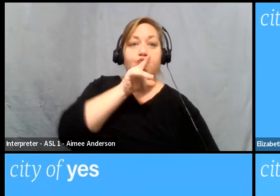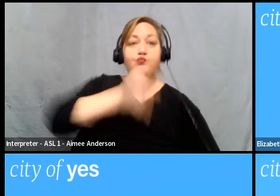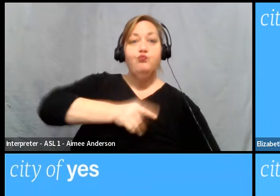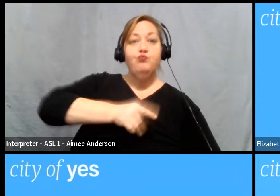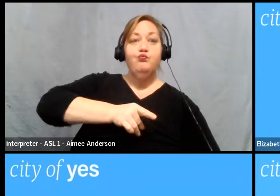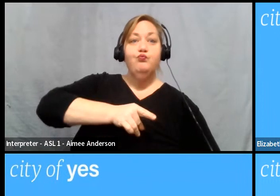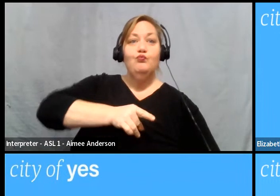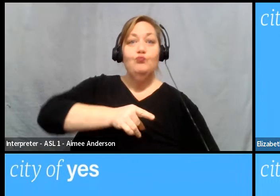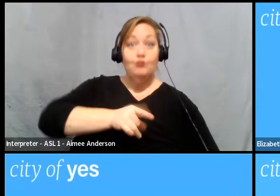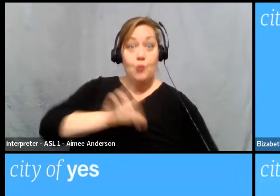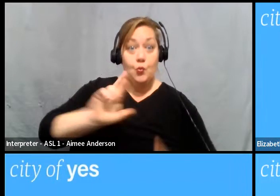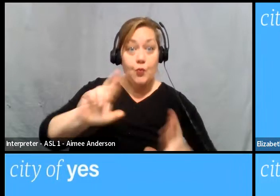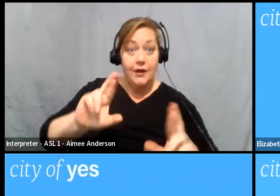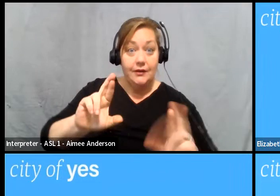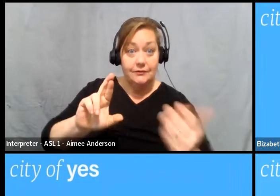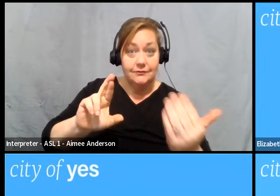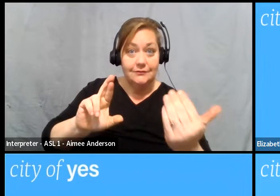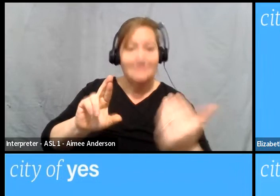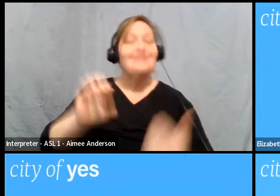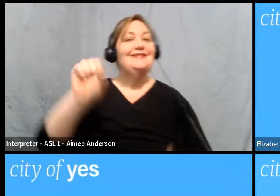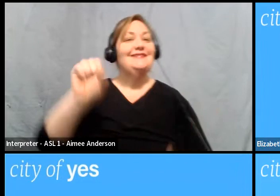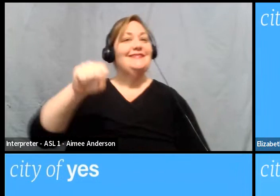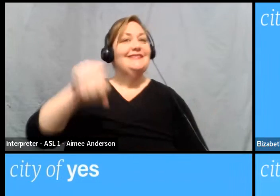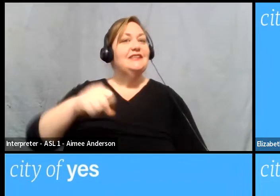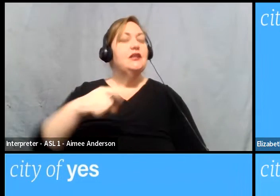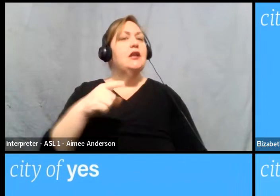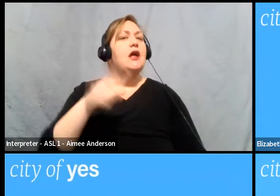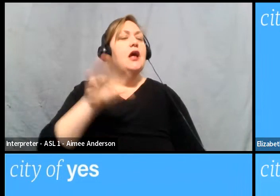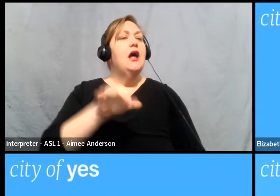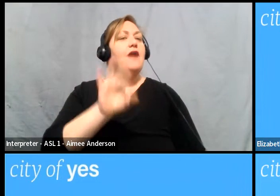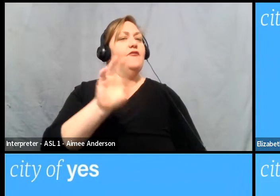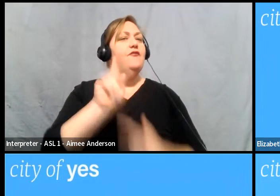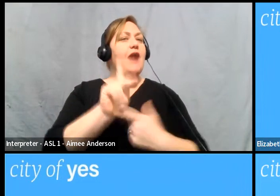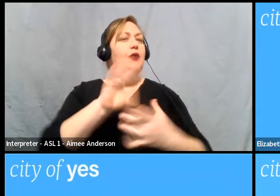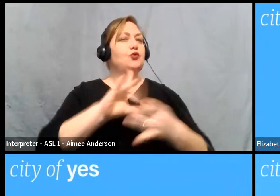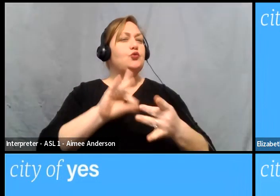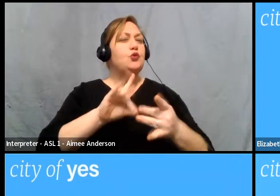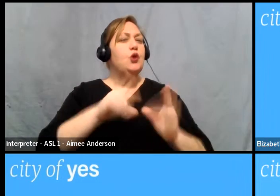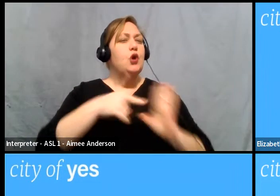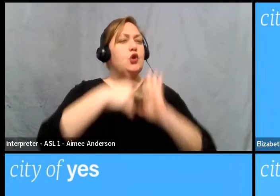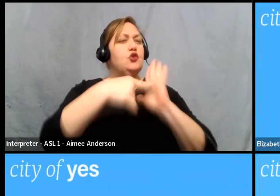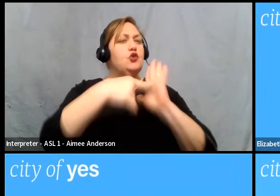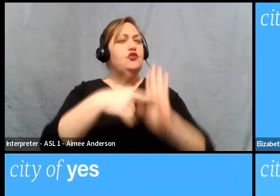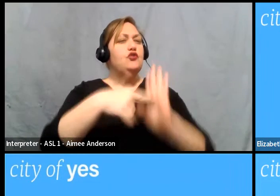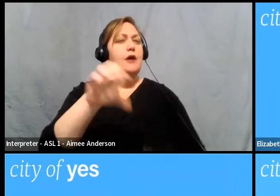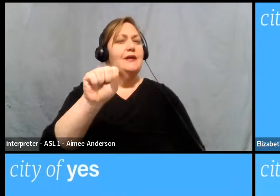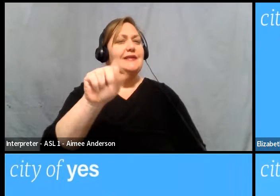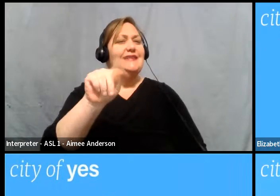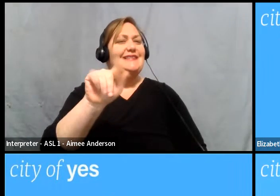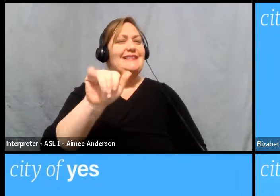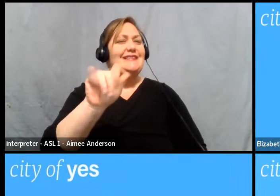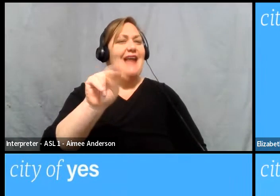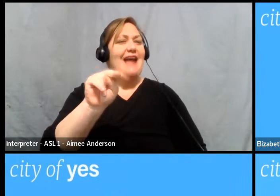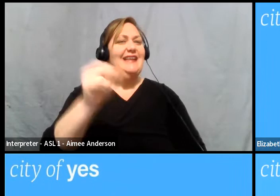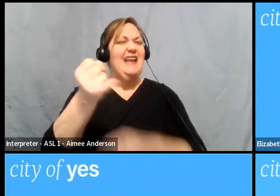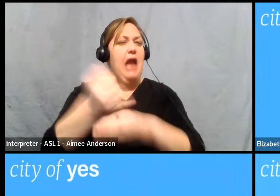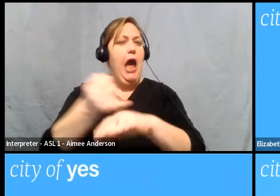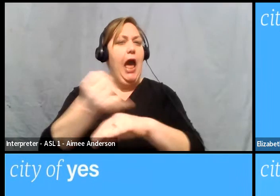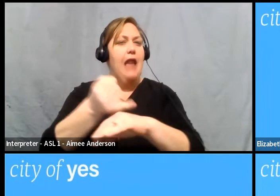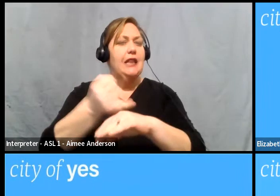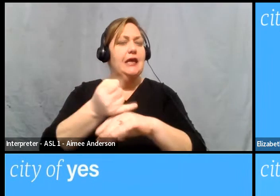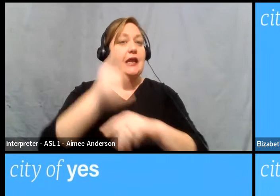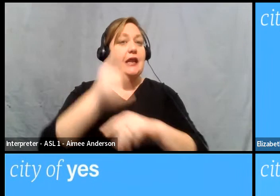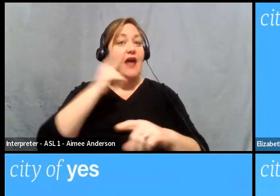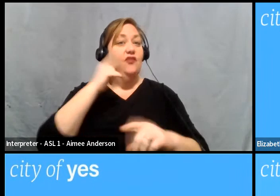All right, ready? Yes. You showed a development going along the Staten Island Rapid Transit. The only thing it's used for is get people to the